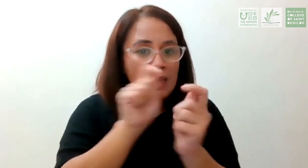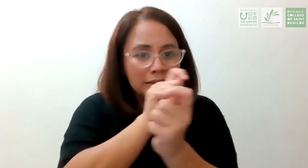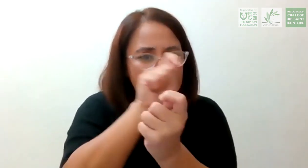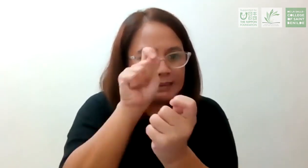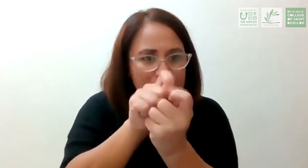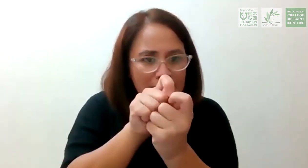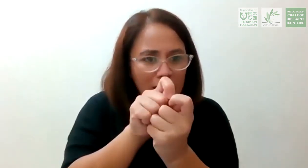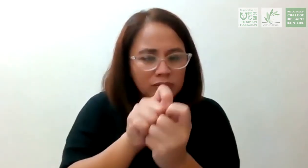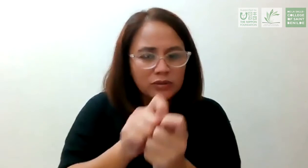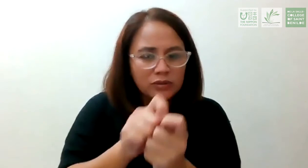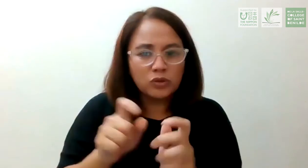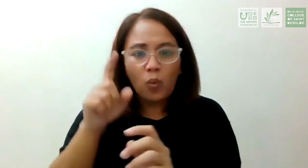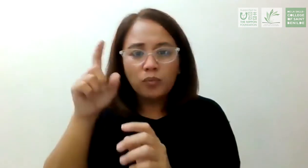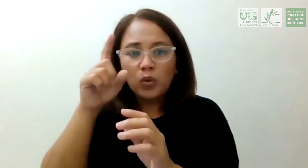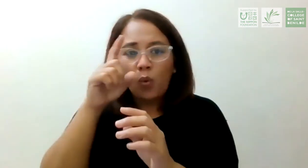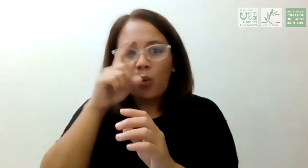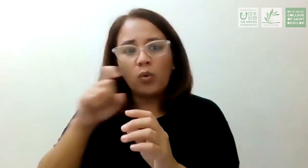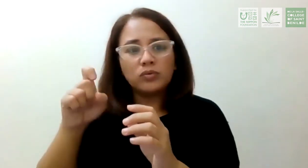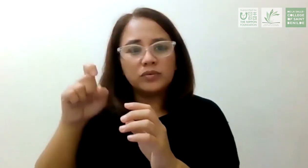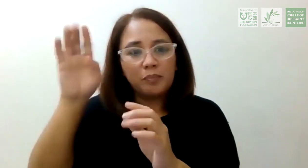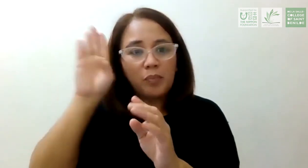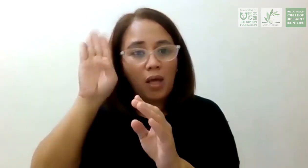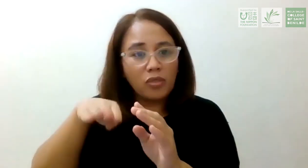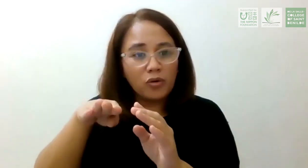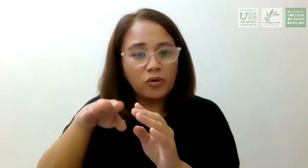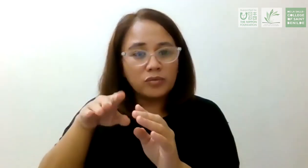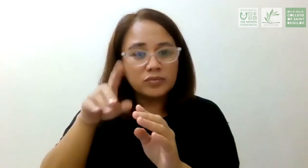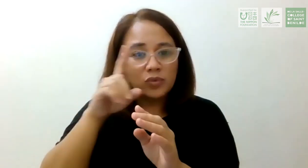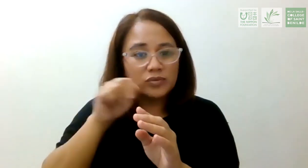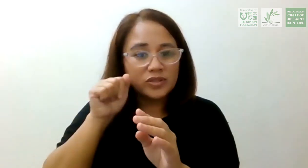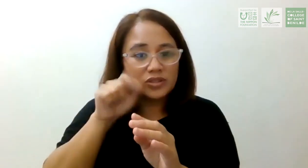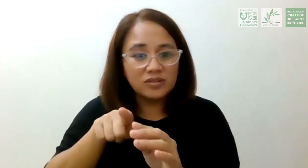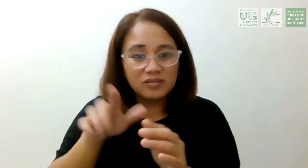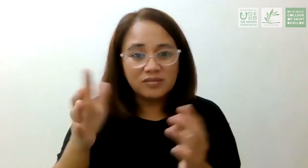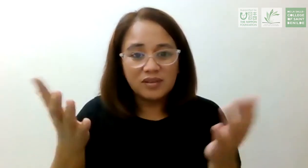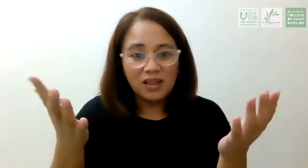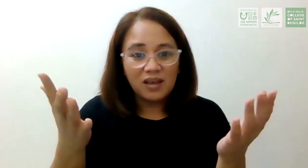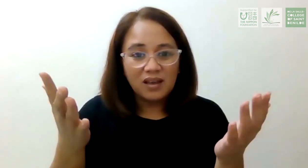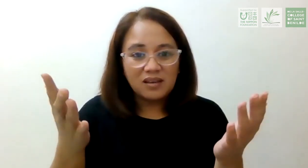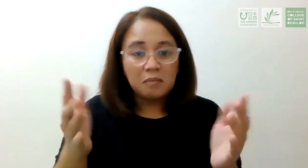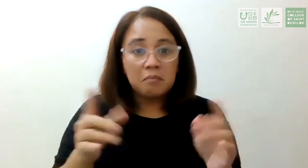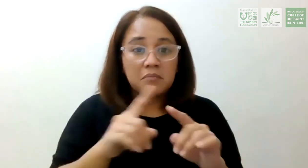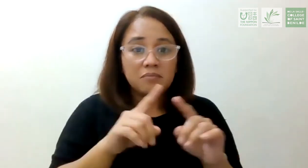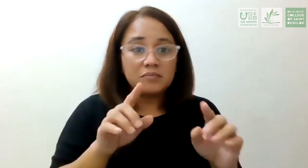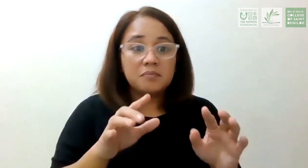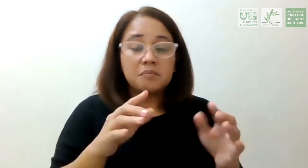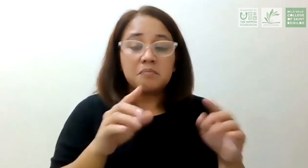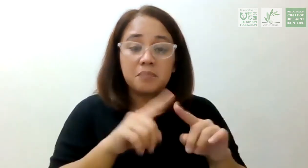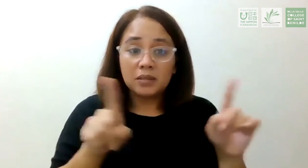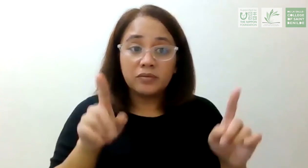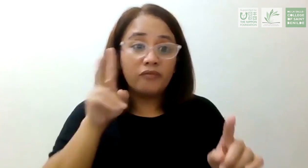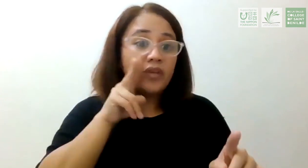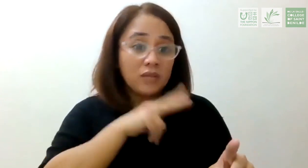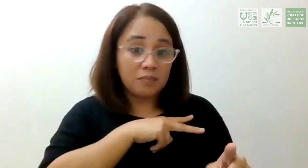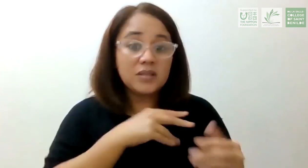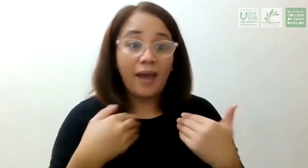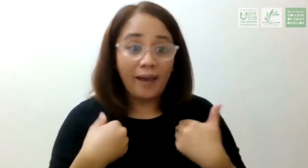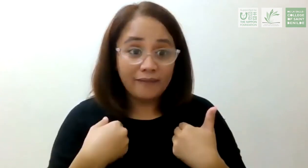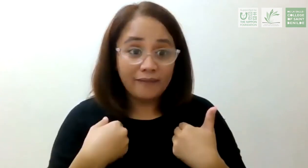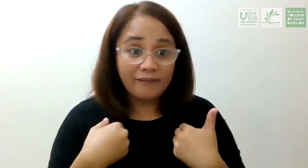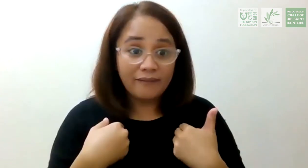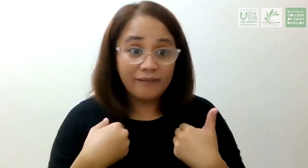older brother, older sister. That's the way Vietnamese does it. But for example,